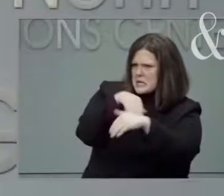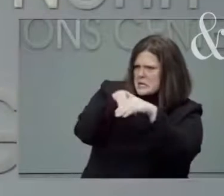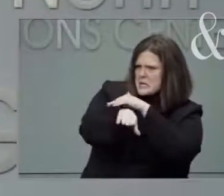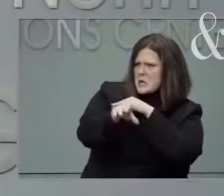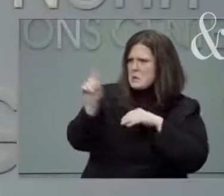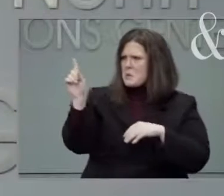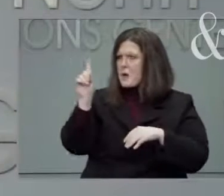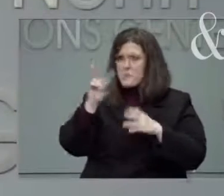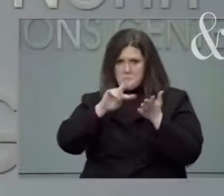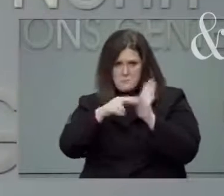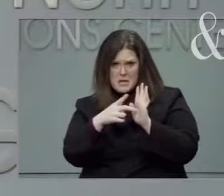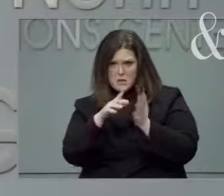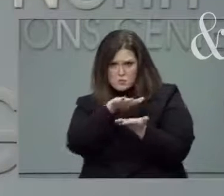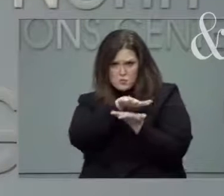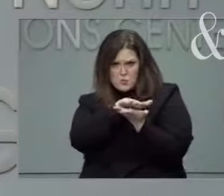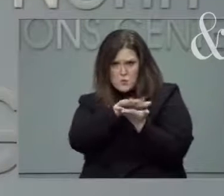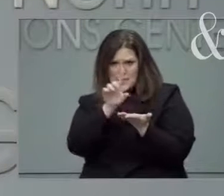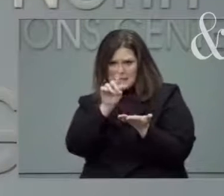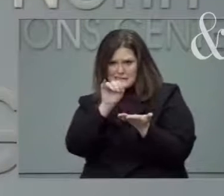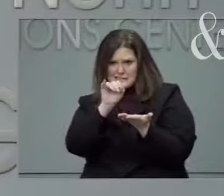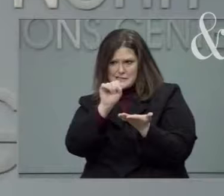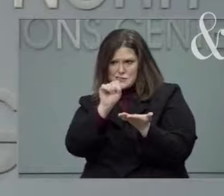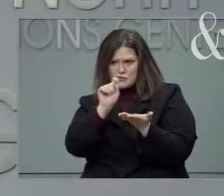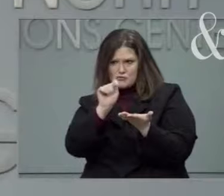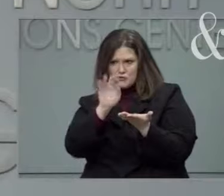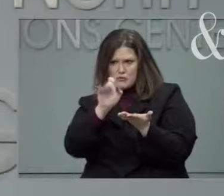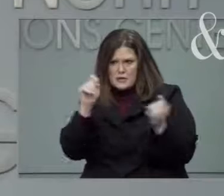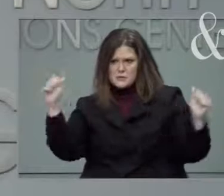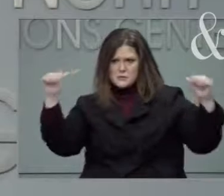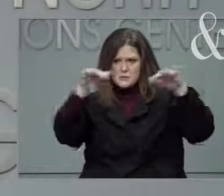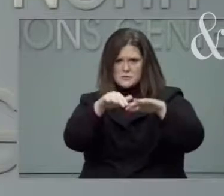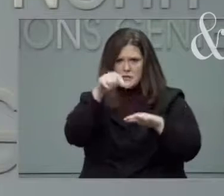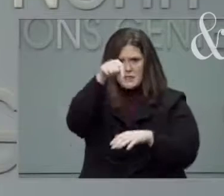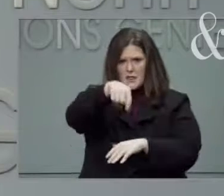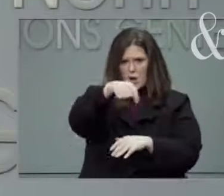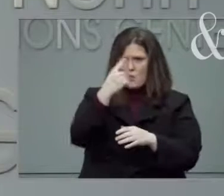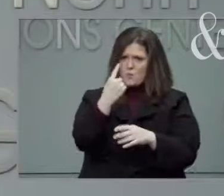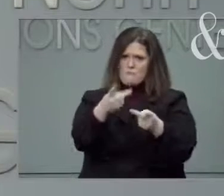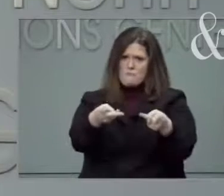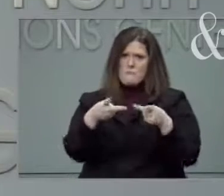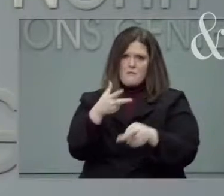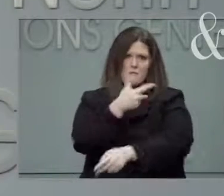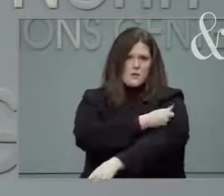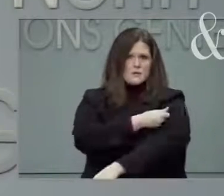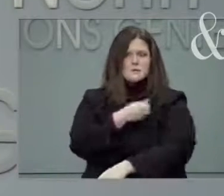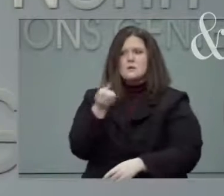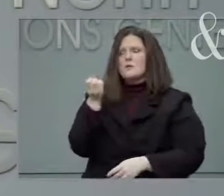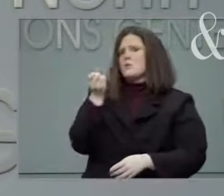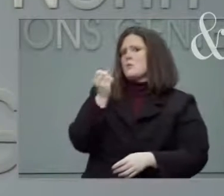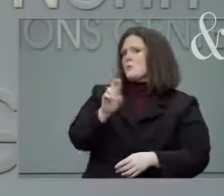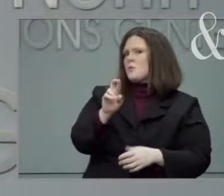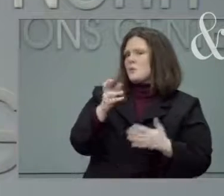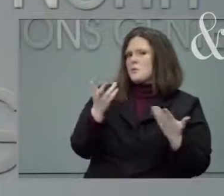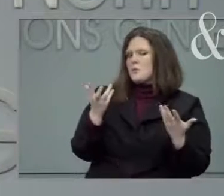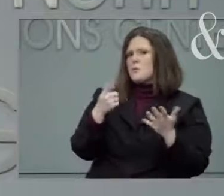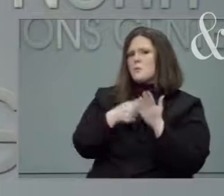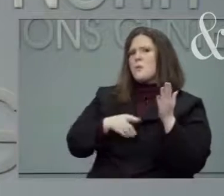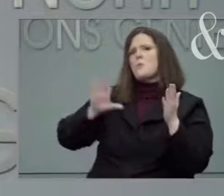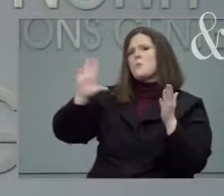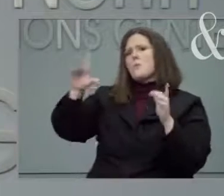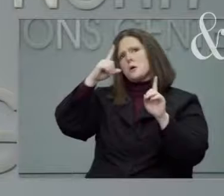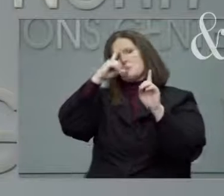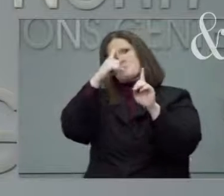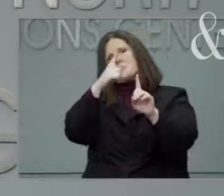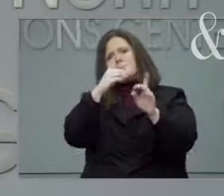would probably perhaps eliminate on any sort of dishonesty for someone who does not belong in that group. And have you guys looked at that?